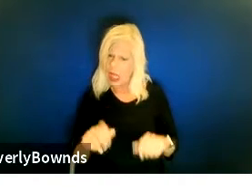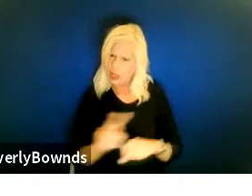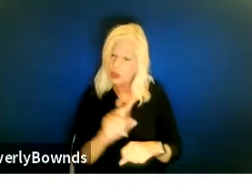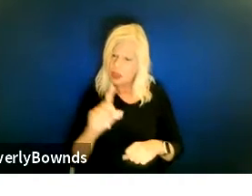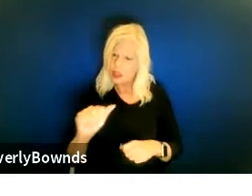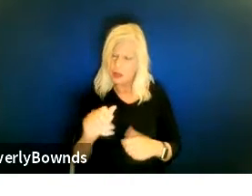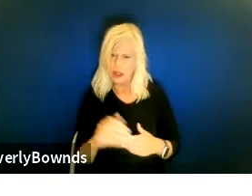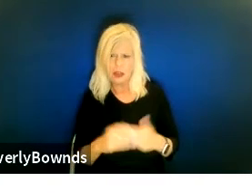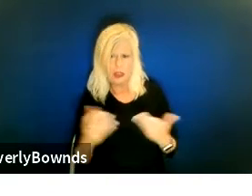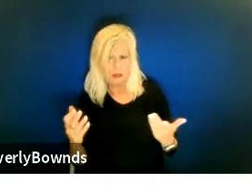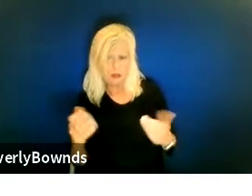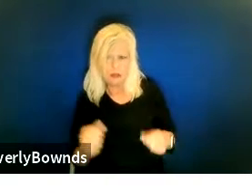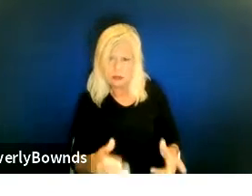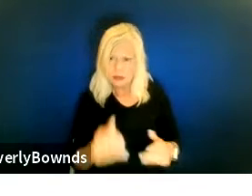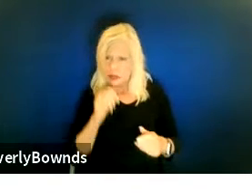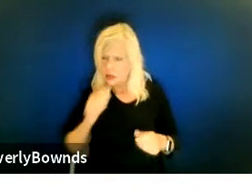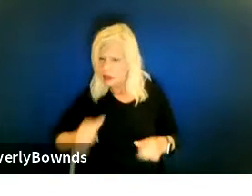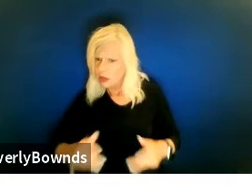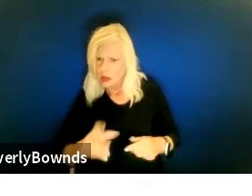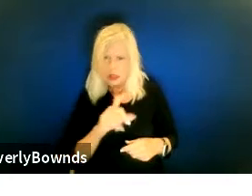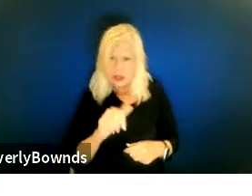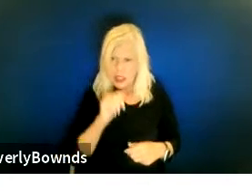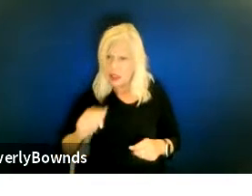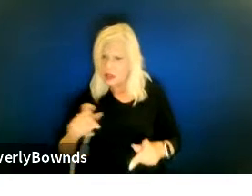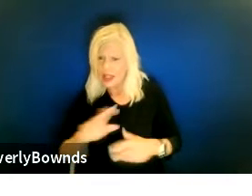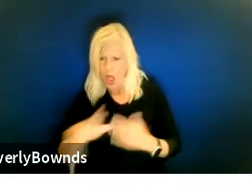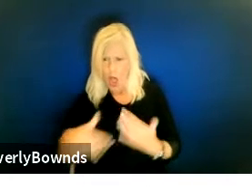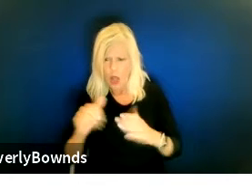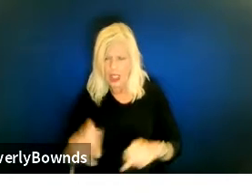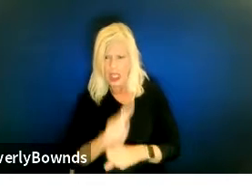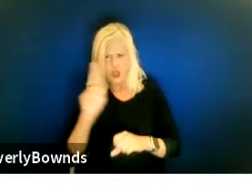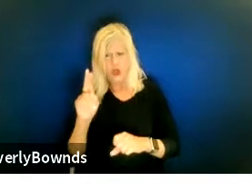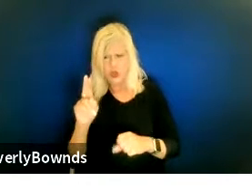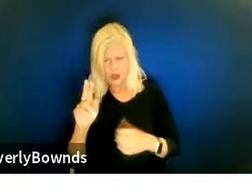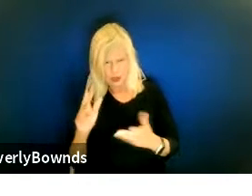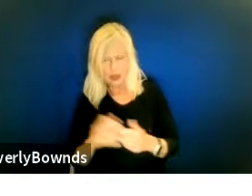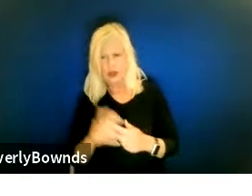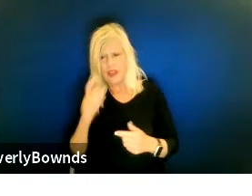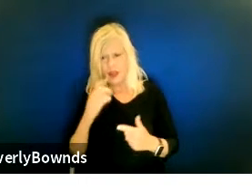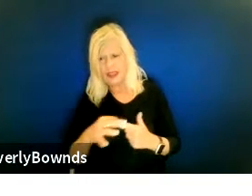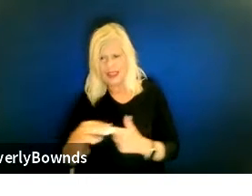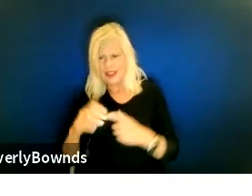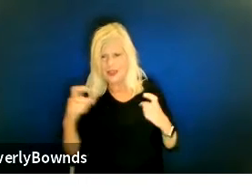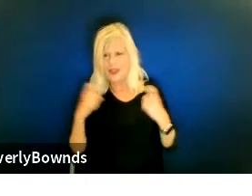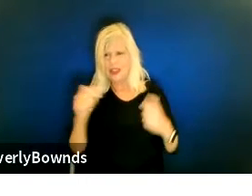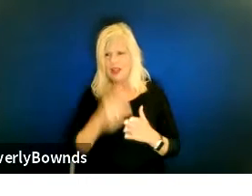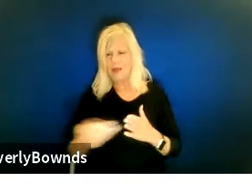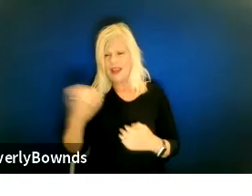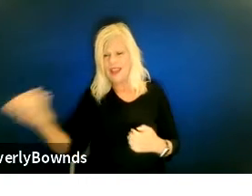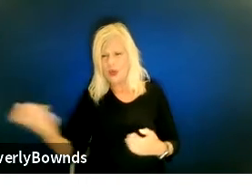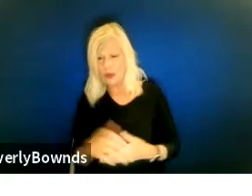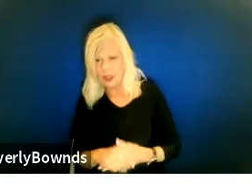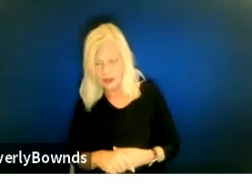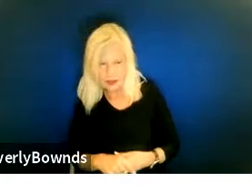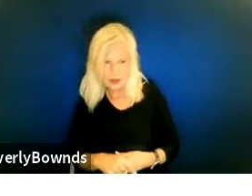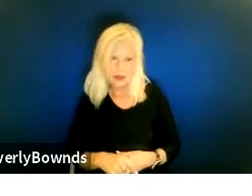not present in a facility, and thought that this may lead to gyms not purchasing the equipment. So